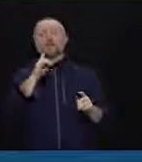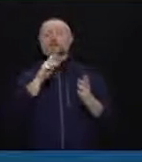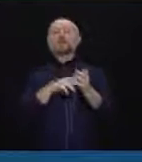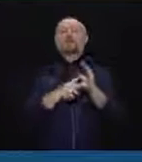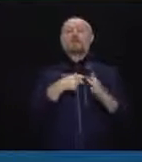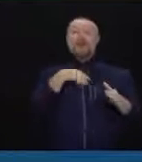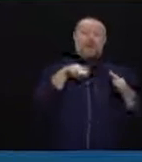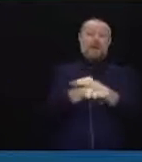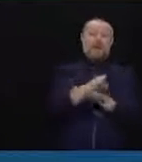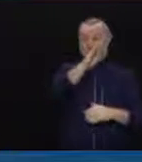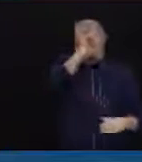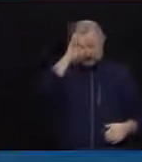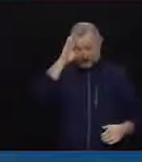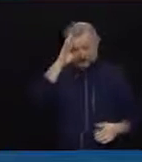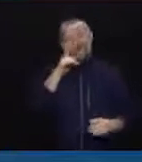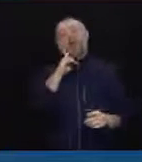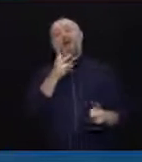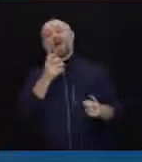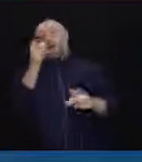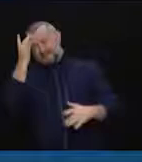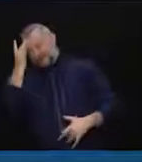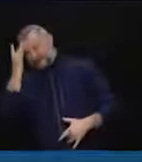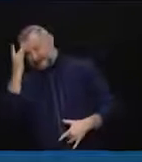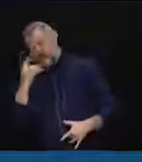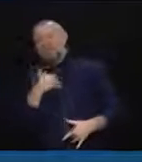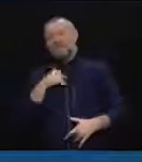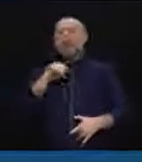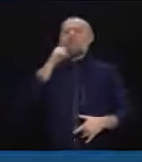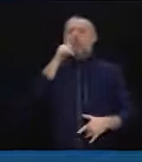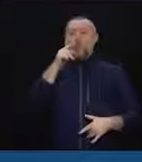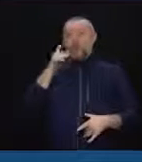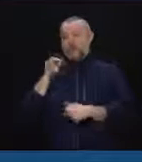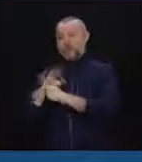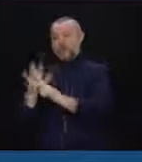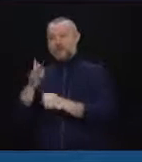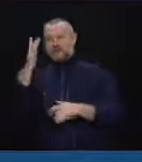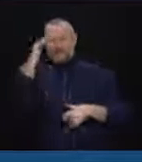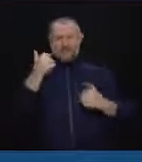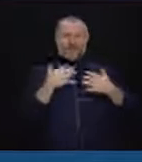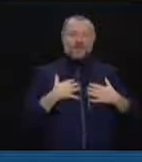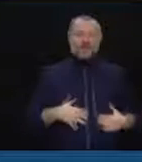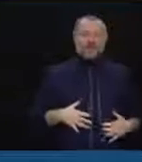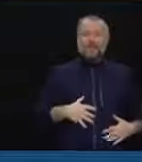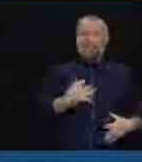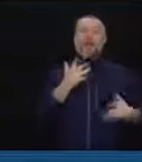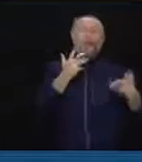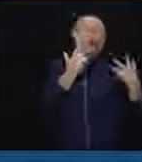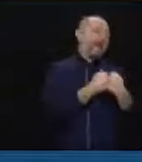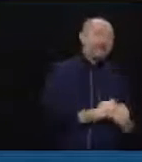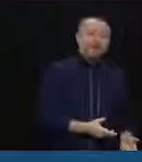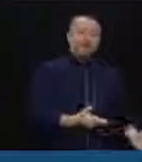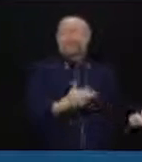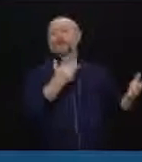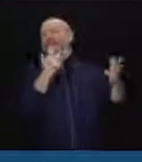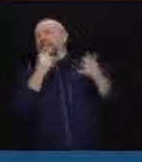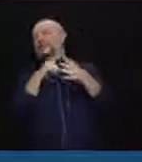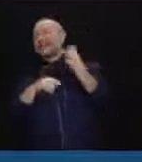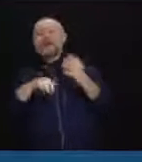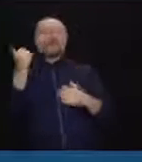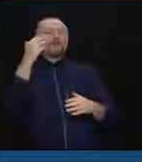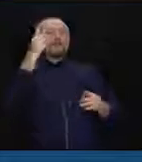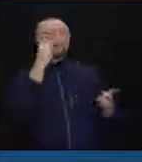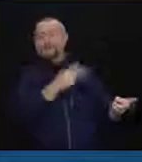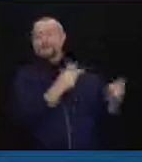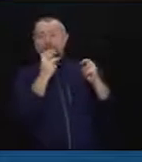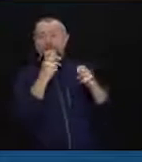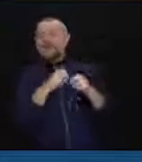facility were in there for some other purpose. You know, it could have been a heart attack, could have been a car accident. Only 18% were